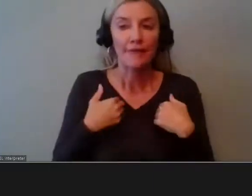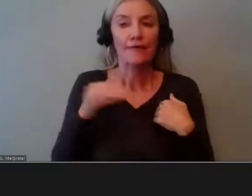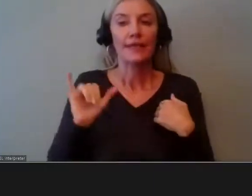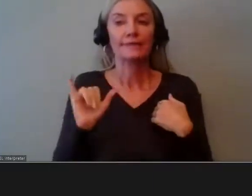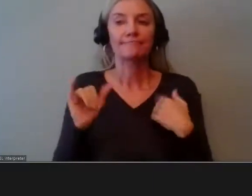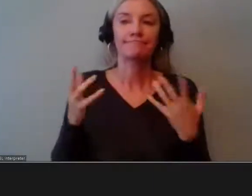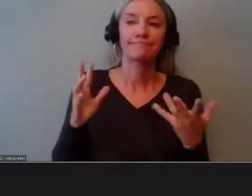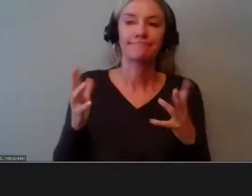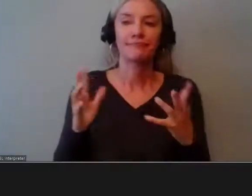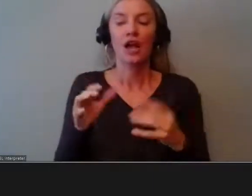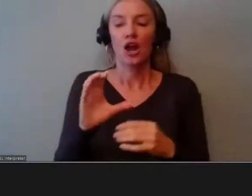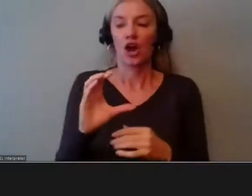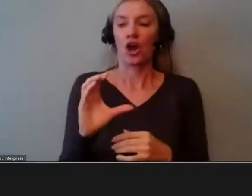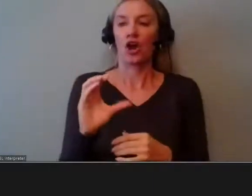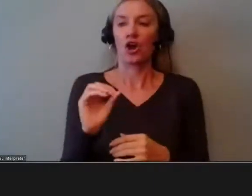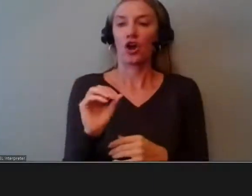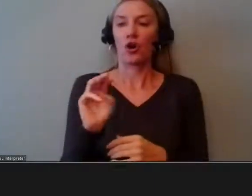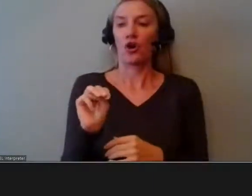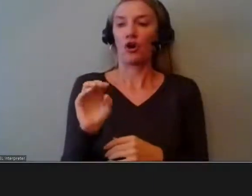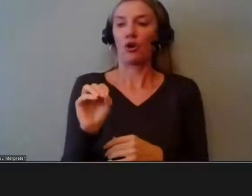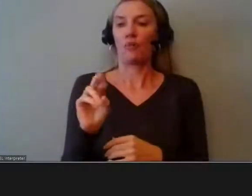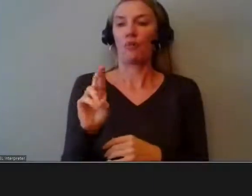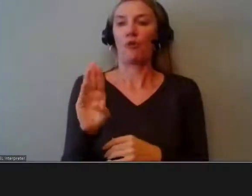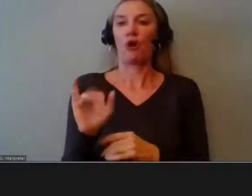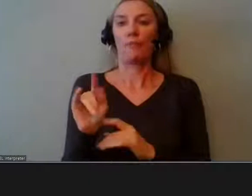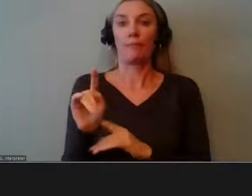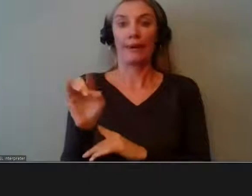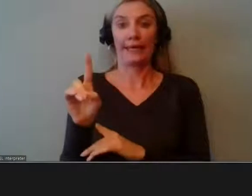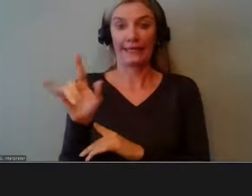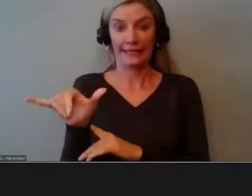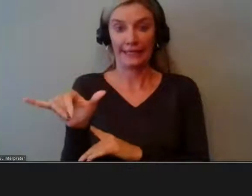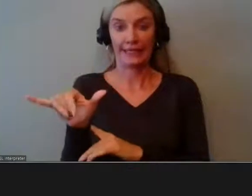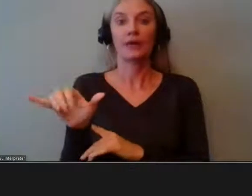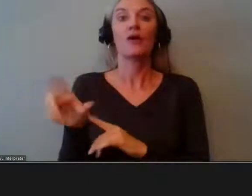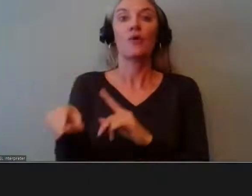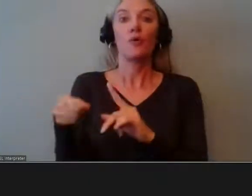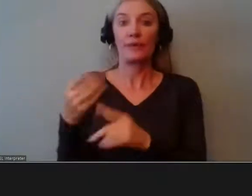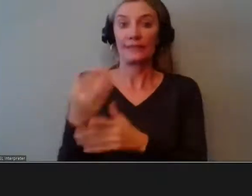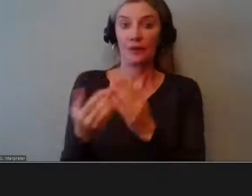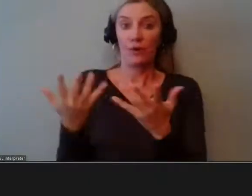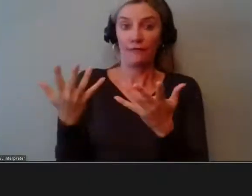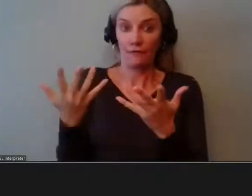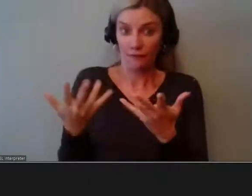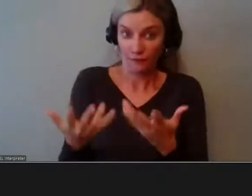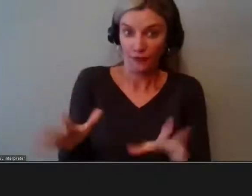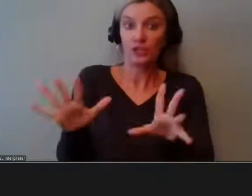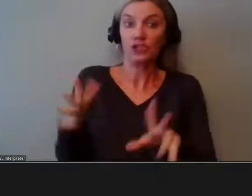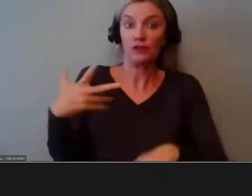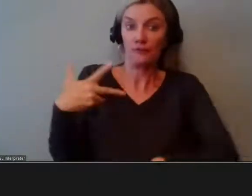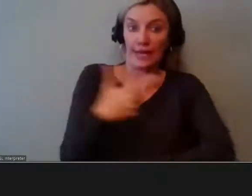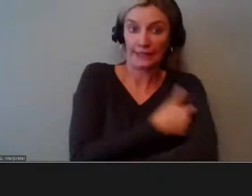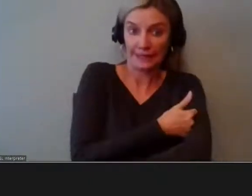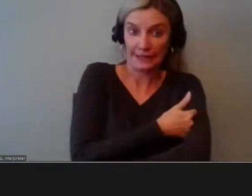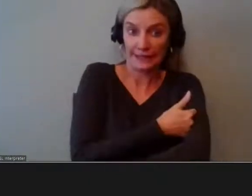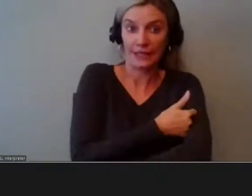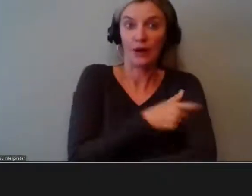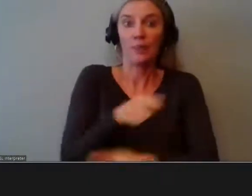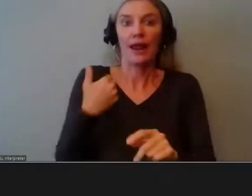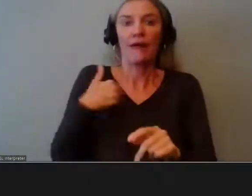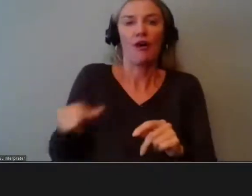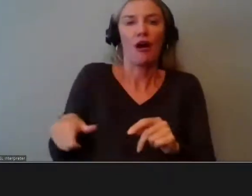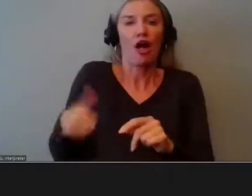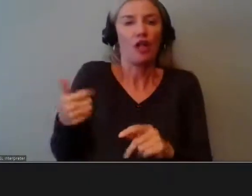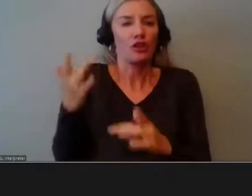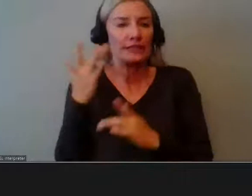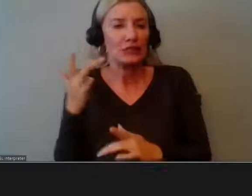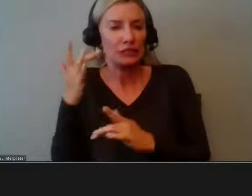comorbidities when a descendant is fully vaccinated, but you do not disclose the details when they are